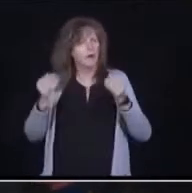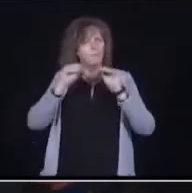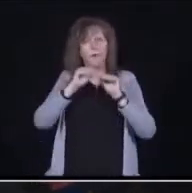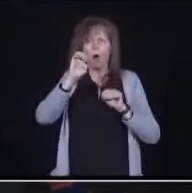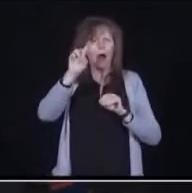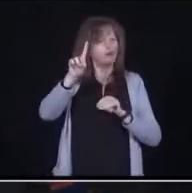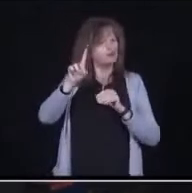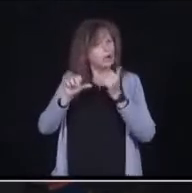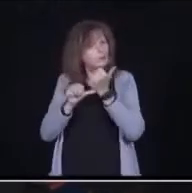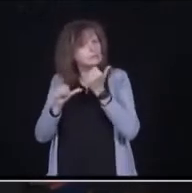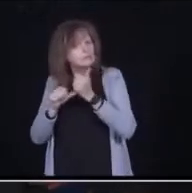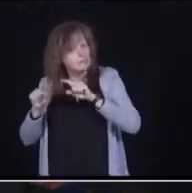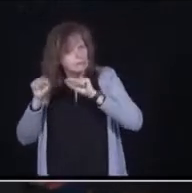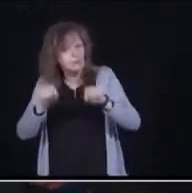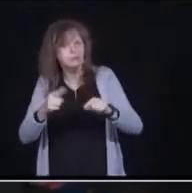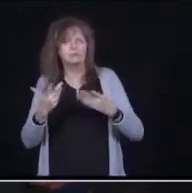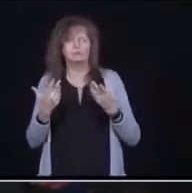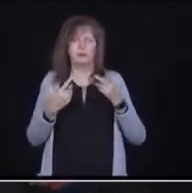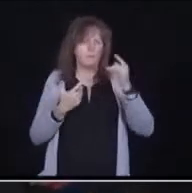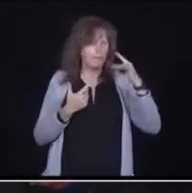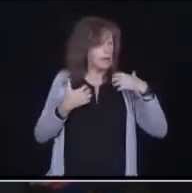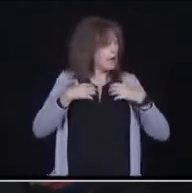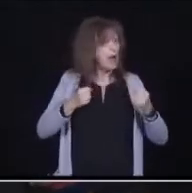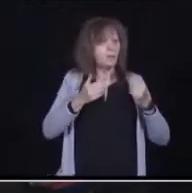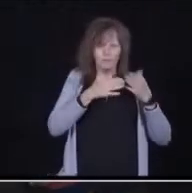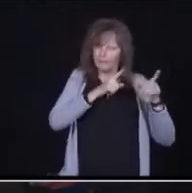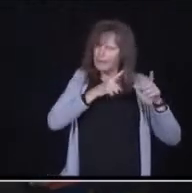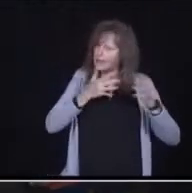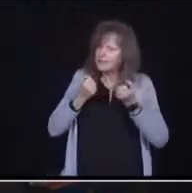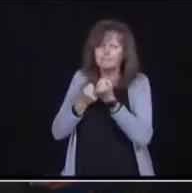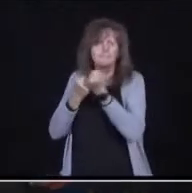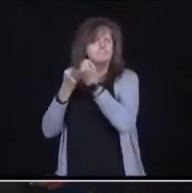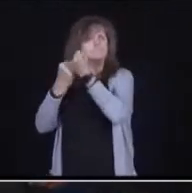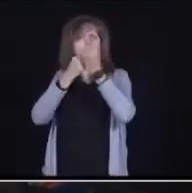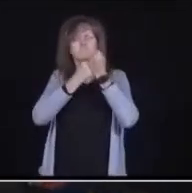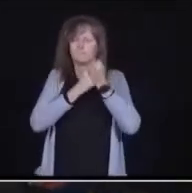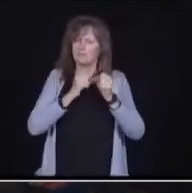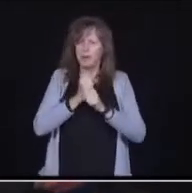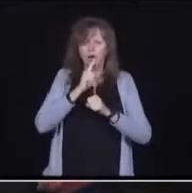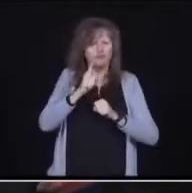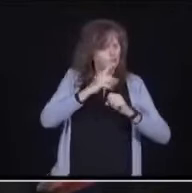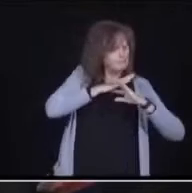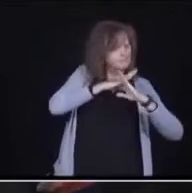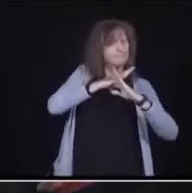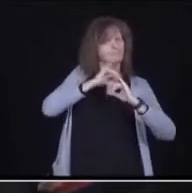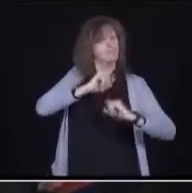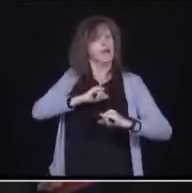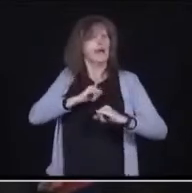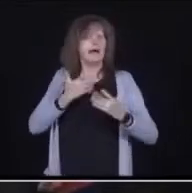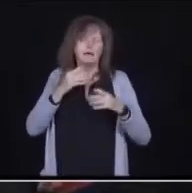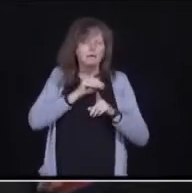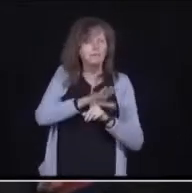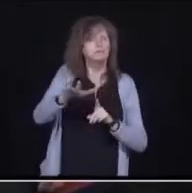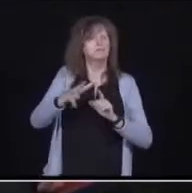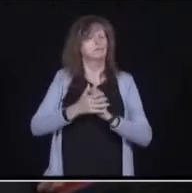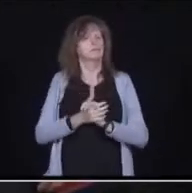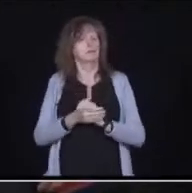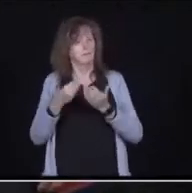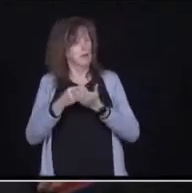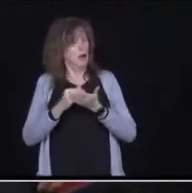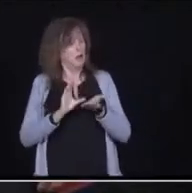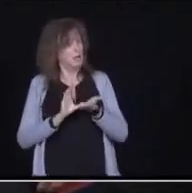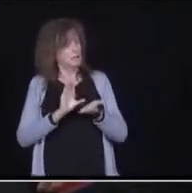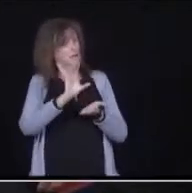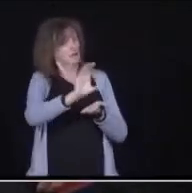and our kids to exercise the highest degree of caution and responsiveness. And we have money set aside to respond to the flu season.